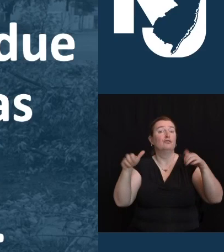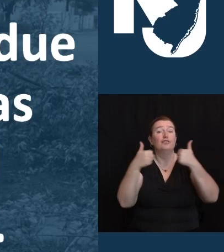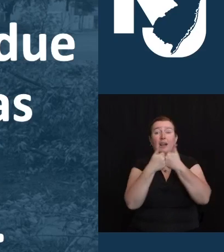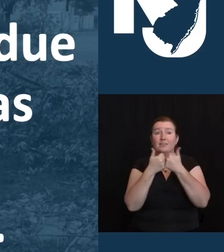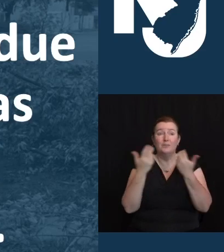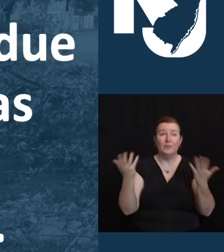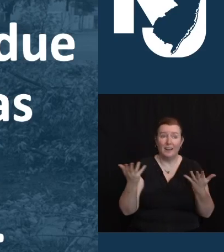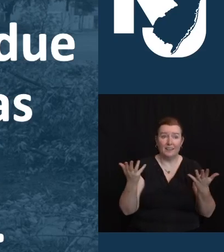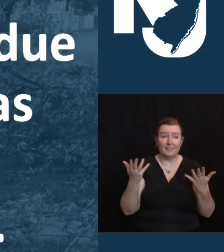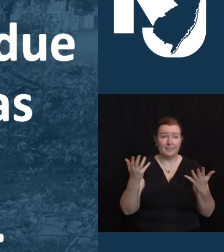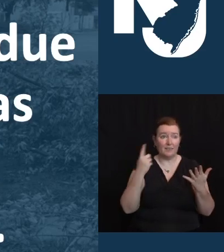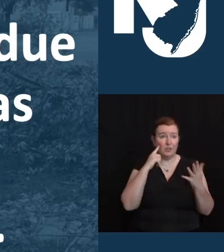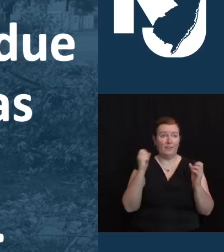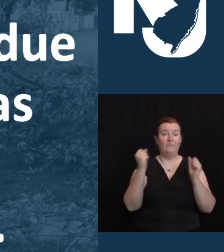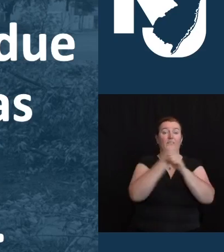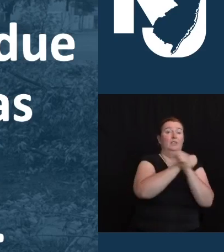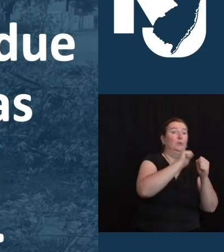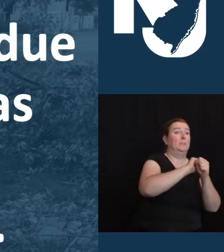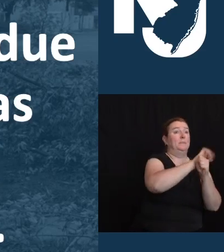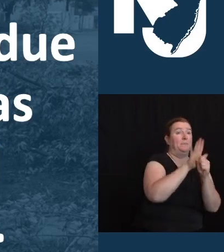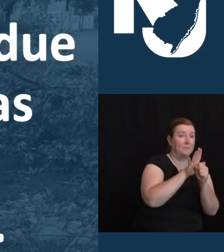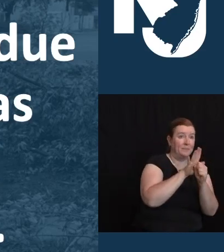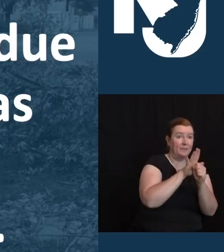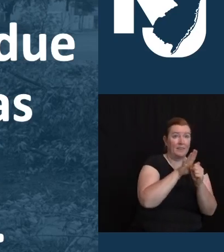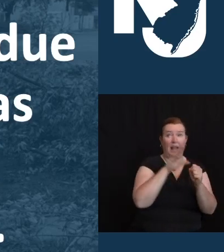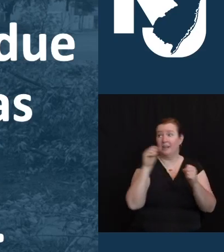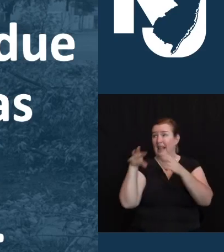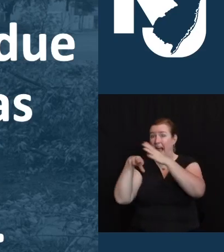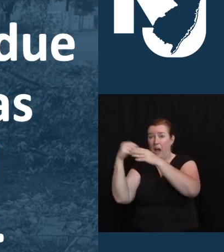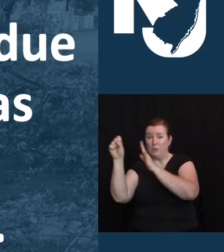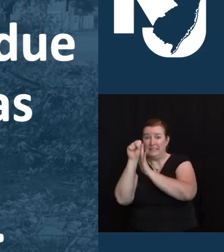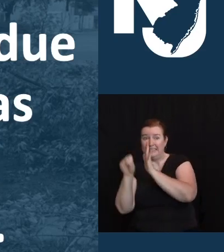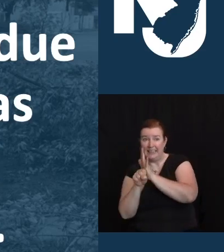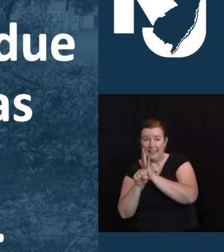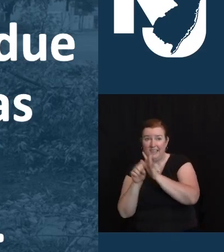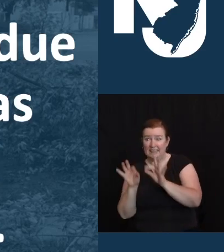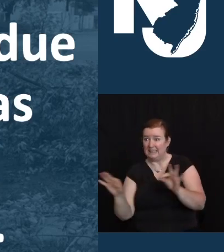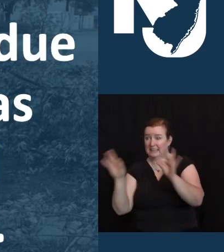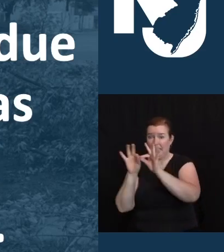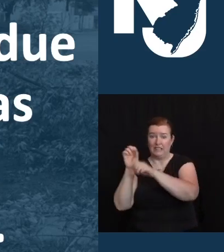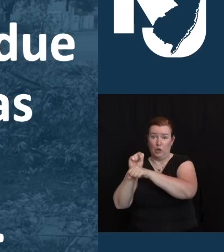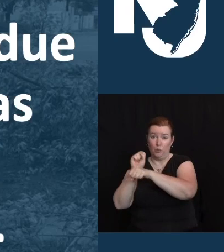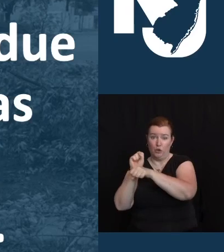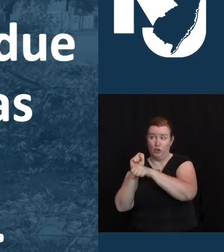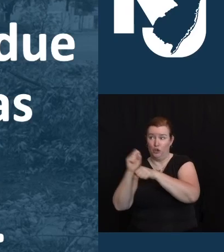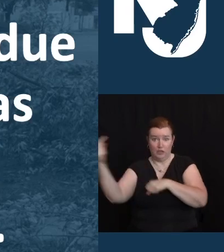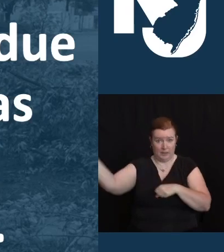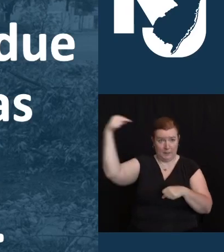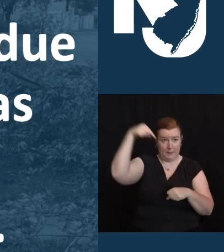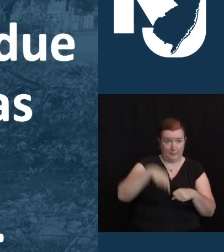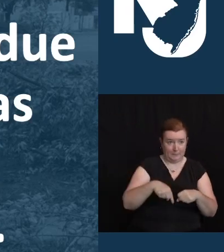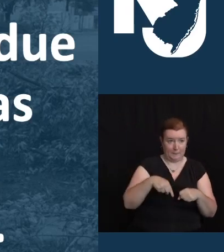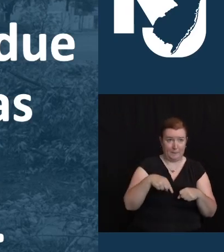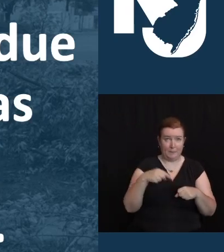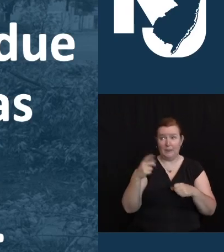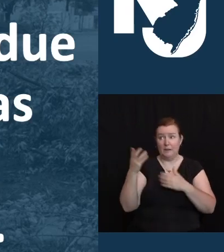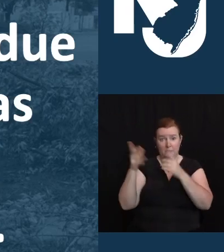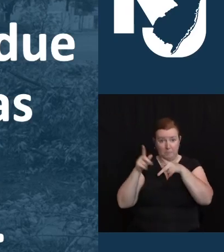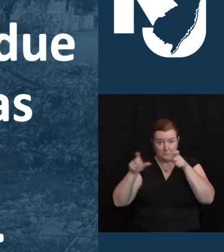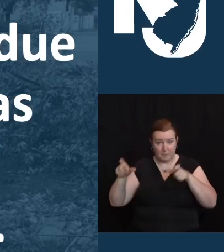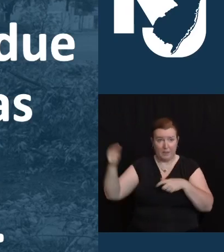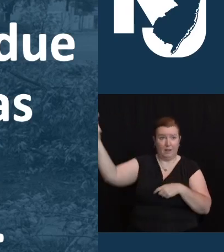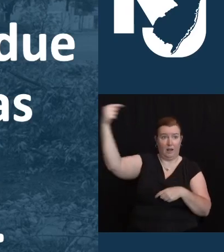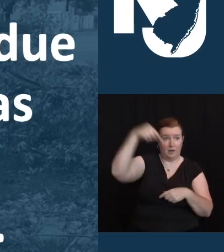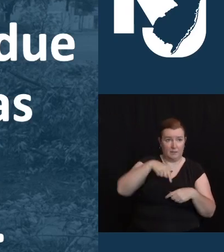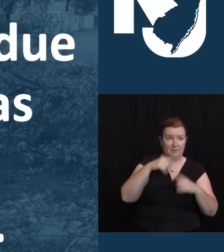pandemic, Judy, and so the notion of essential out-of-state travel we have to allow for, and God knows this is essential, but with